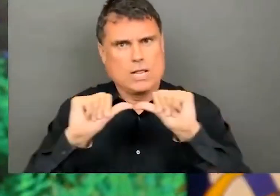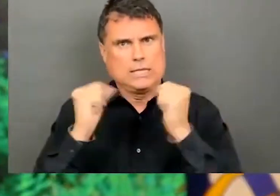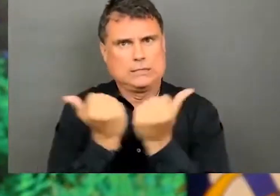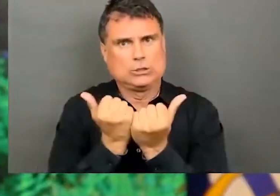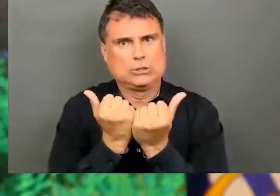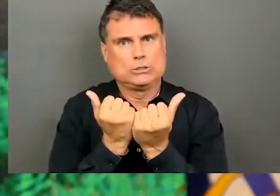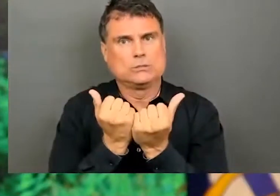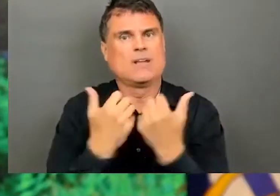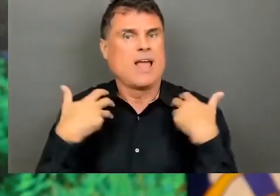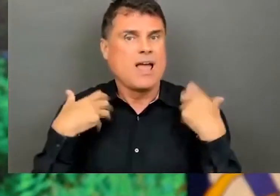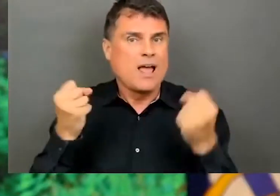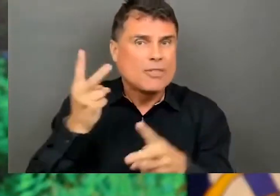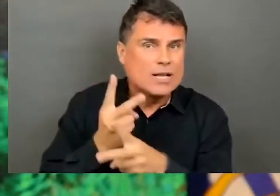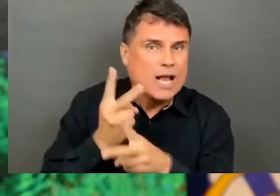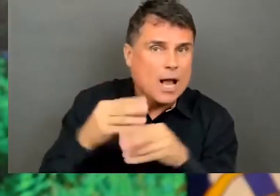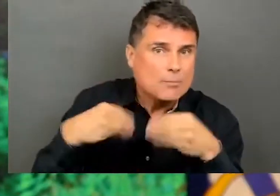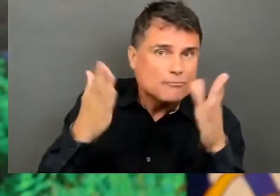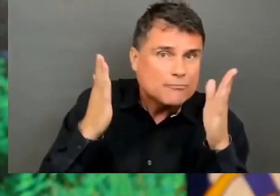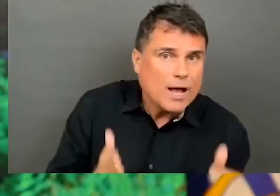of the program.